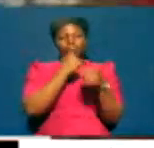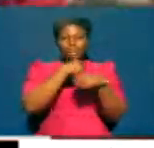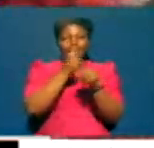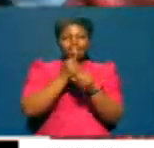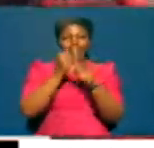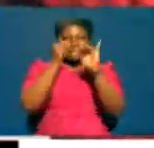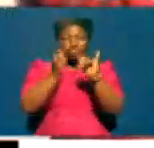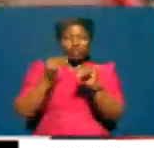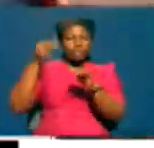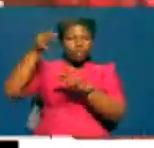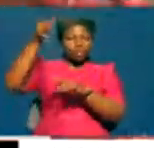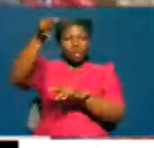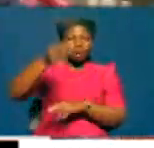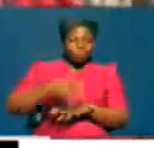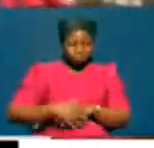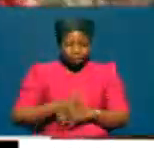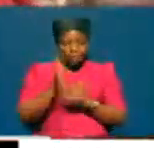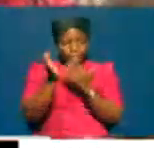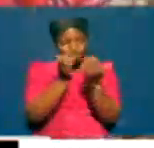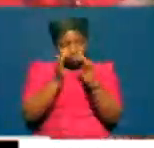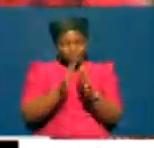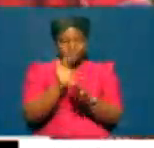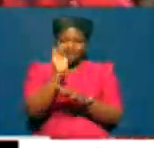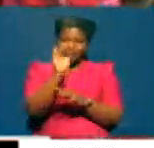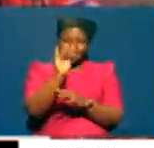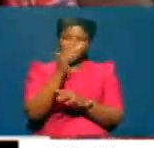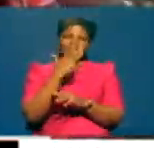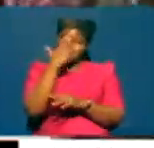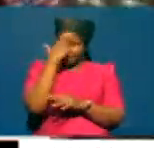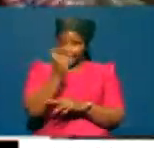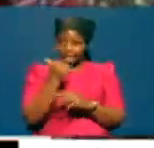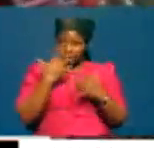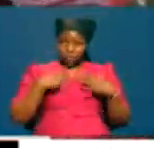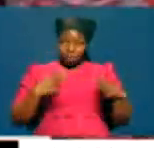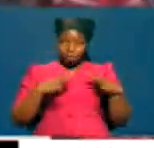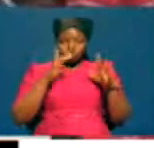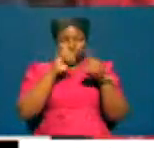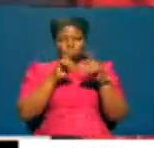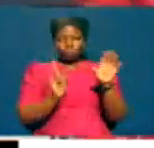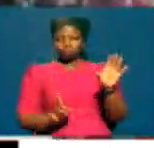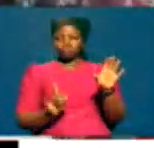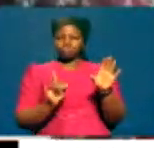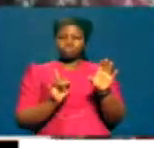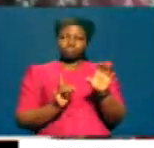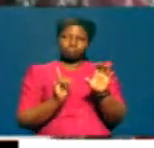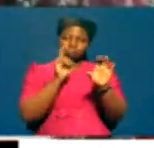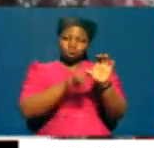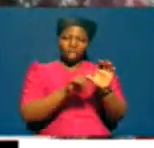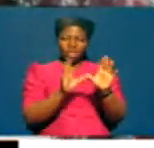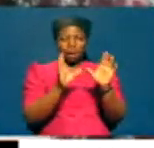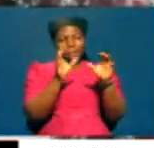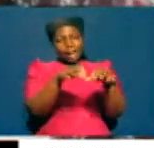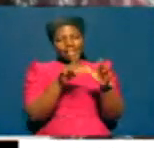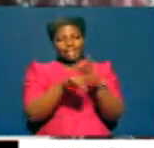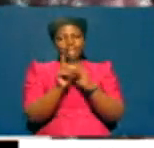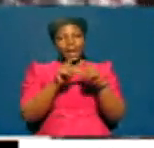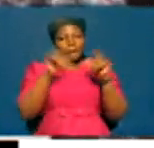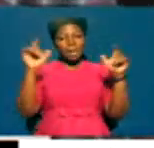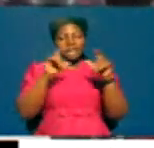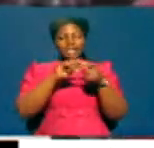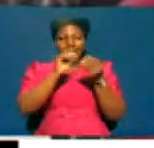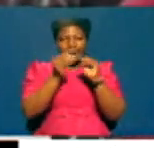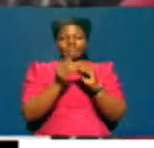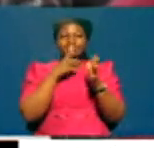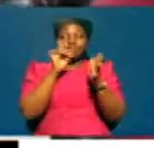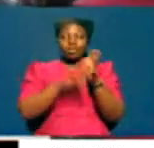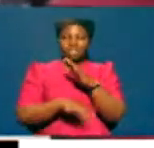The businessman called on Kajiado residents to enroll in the party in large numbers, saying the party is founded on